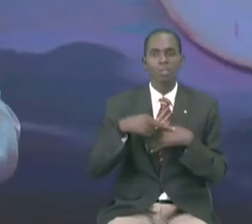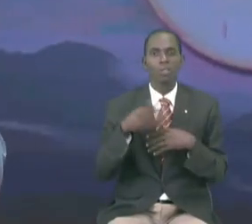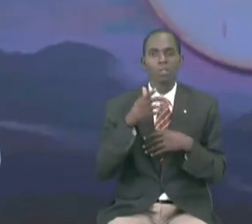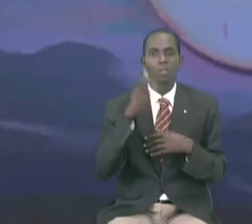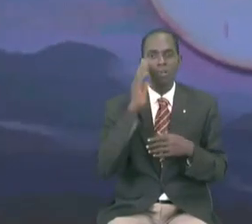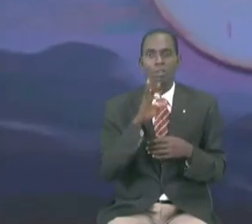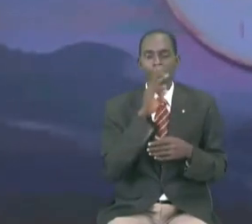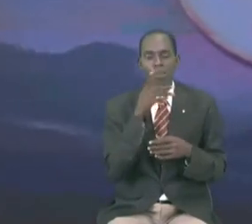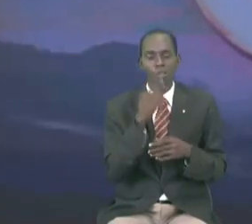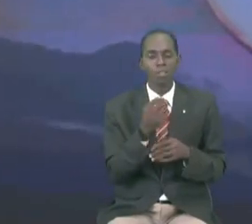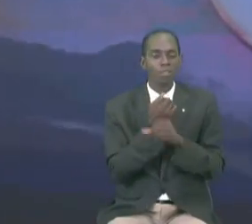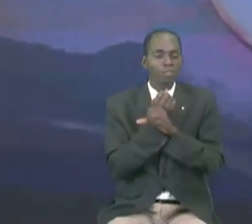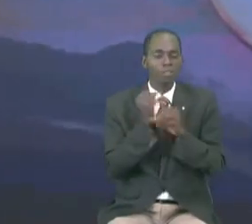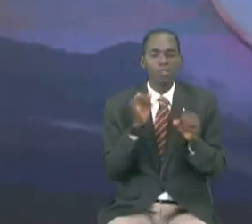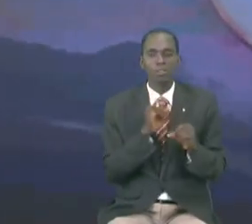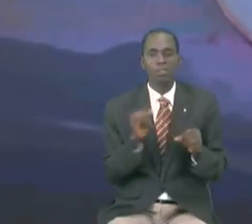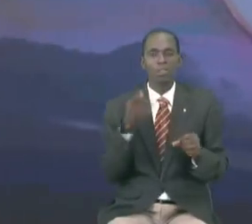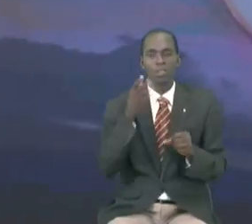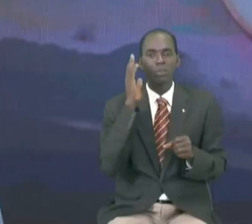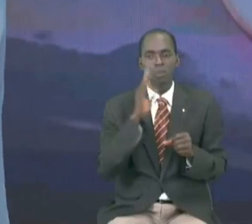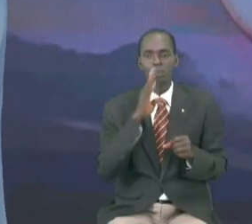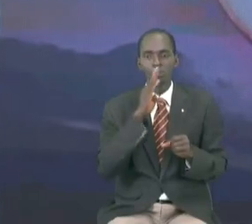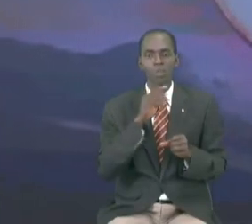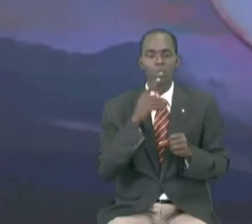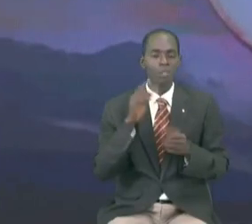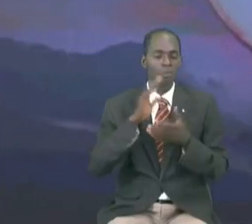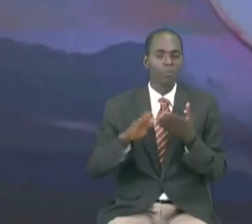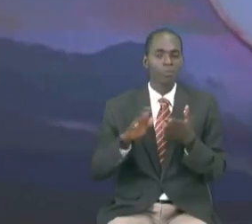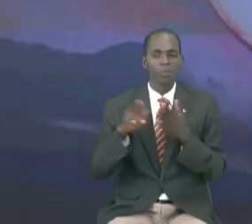this negative situation and turn it positive.